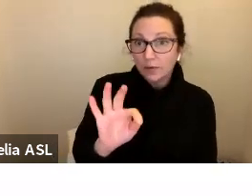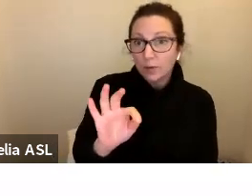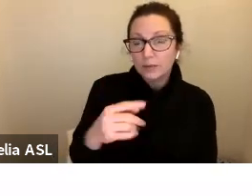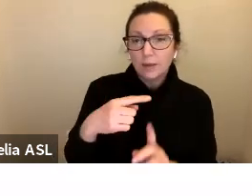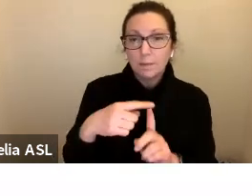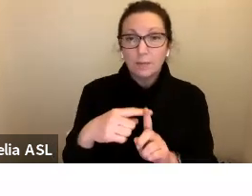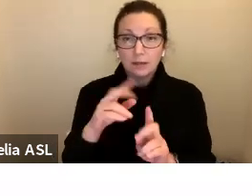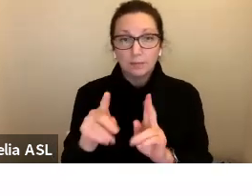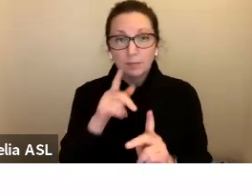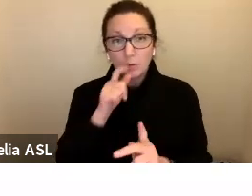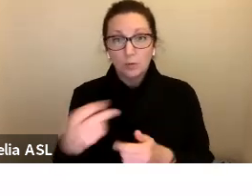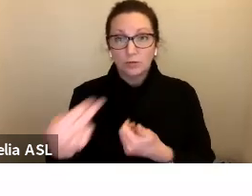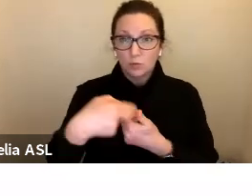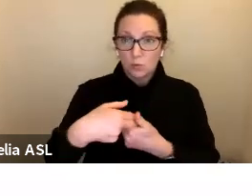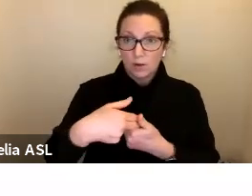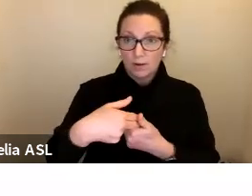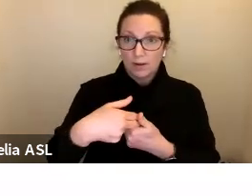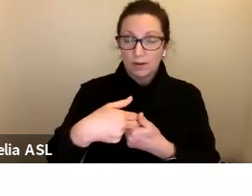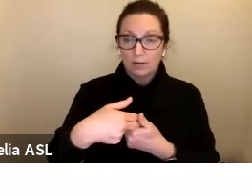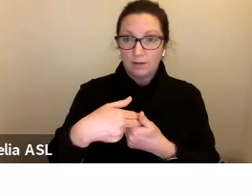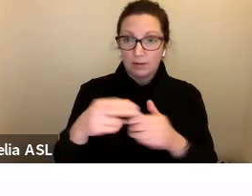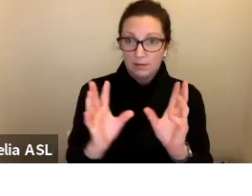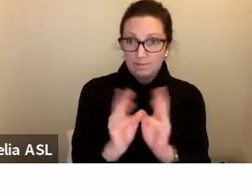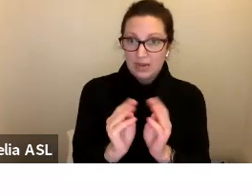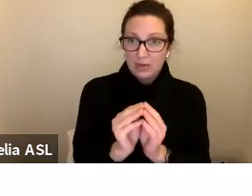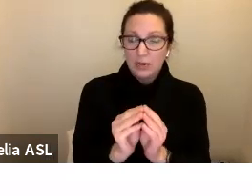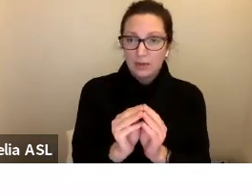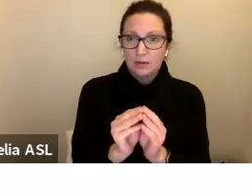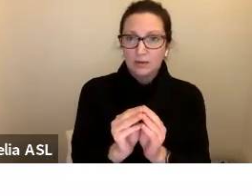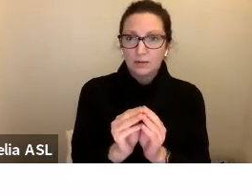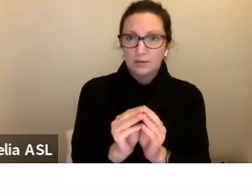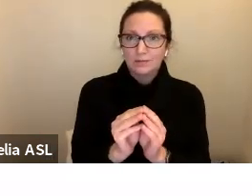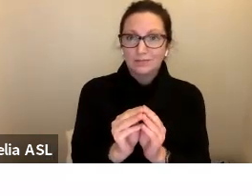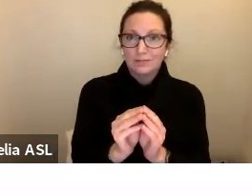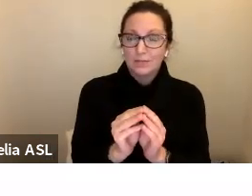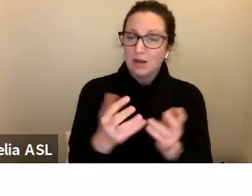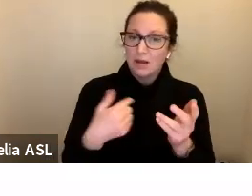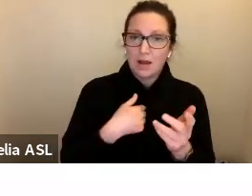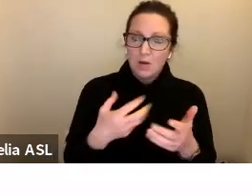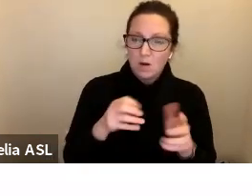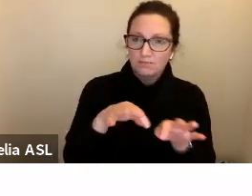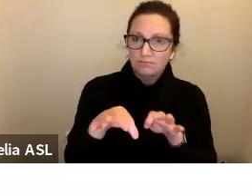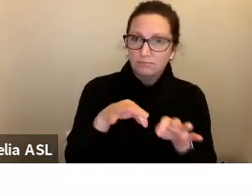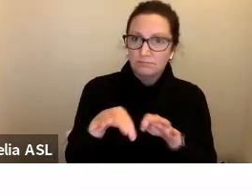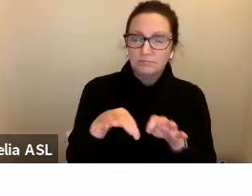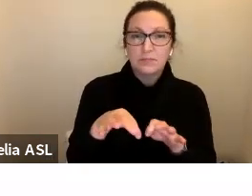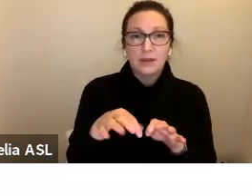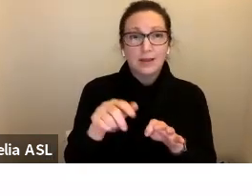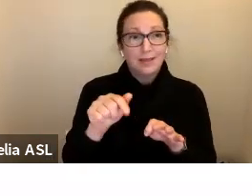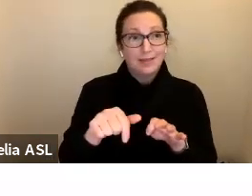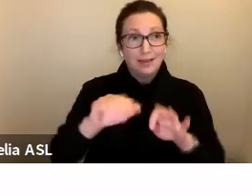view this know that the beauty of this overview is that this helps to paint a